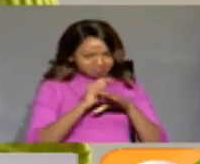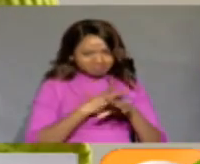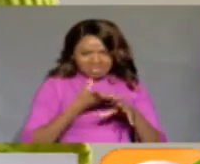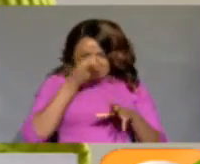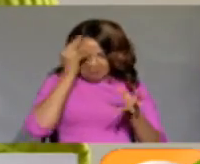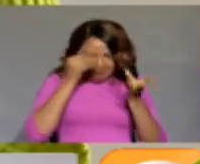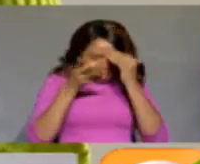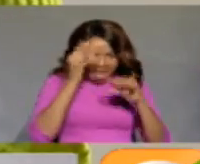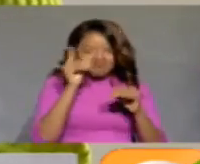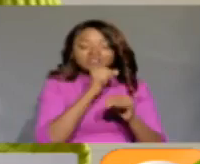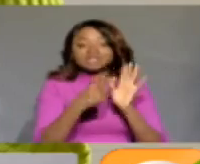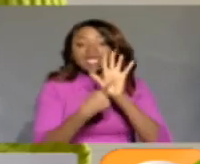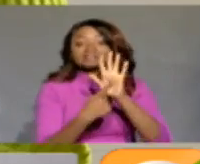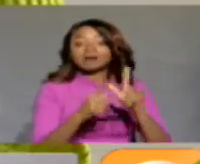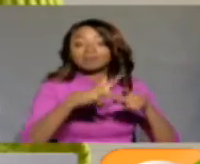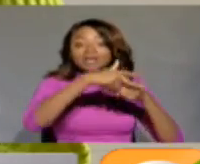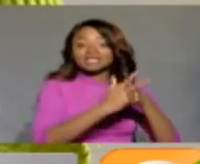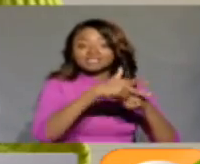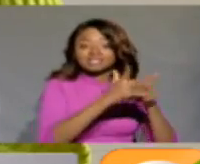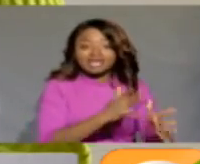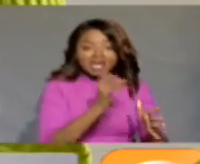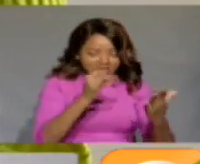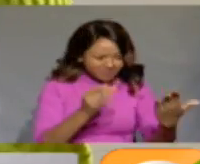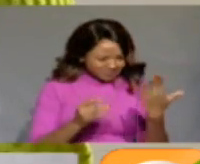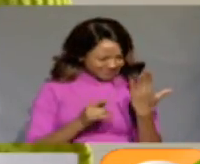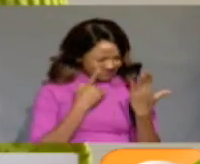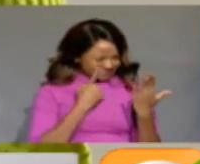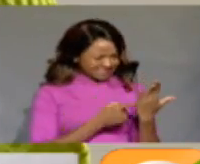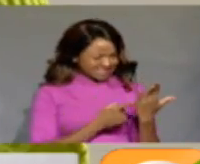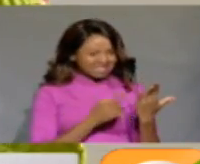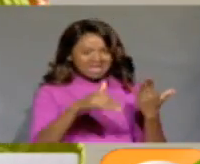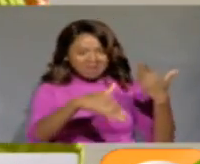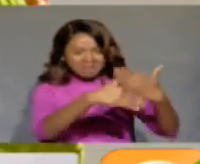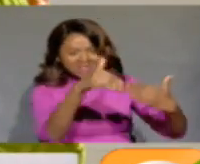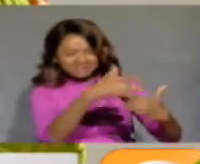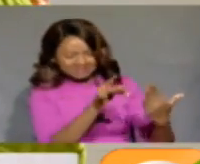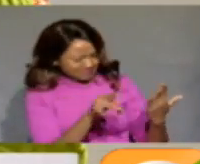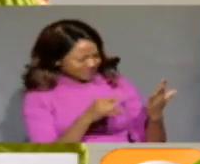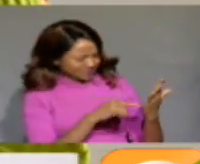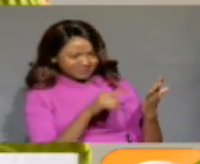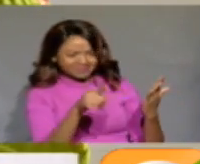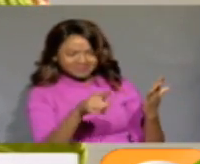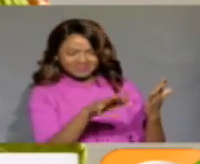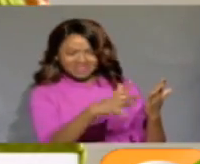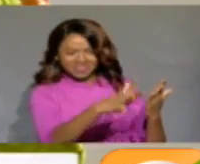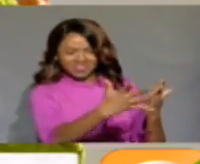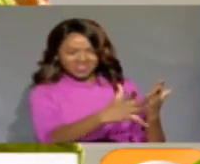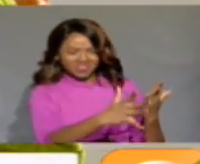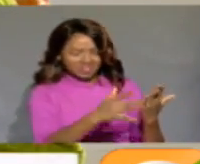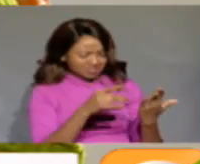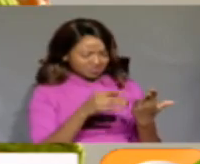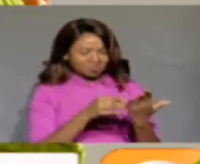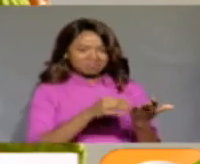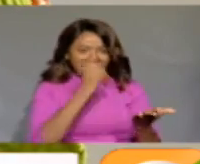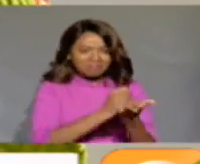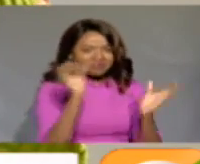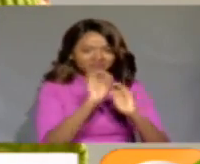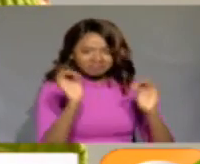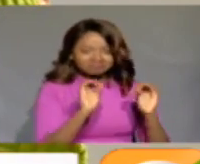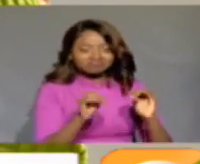Because if an engineer refuses to certify this building as having been done properly, the fellows who did it will not be paid.